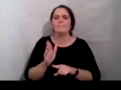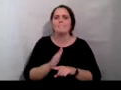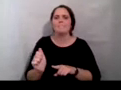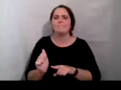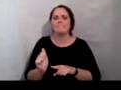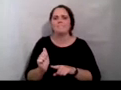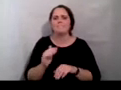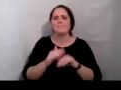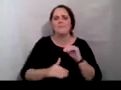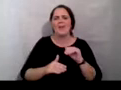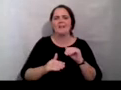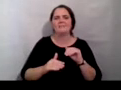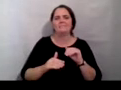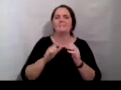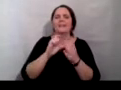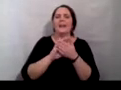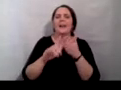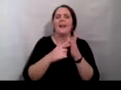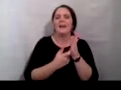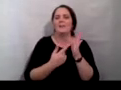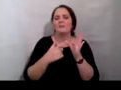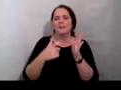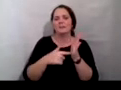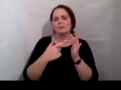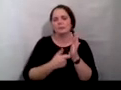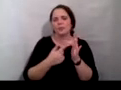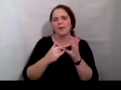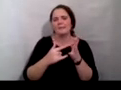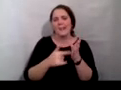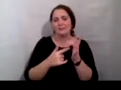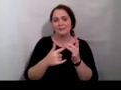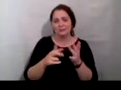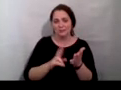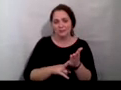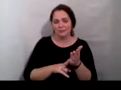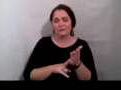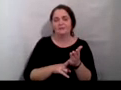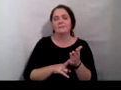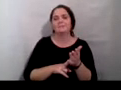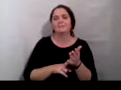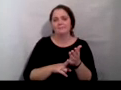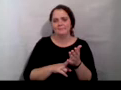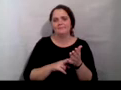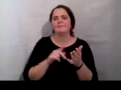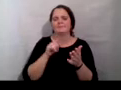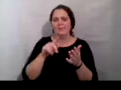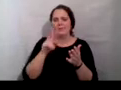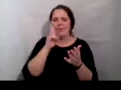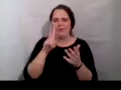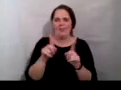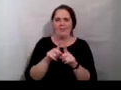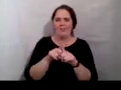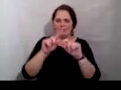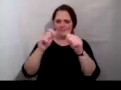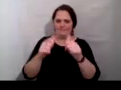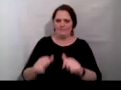for characterization. And Mavis Ngallametta certainly has that. These, the figures look like they're ready to just,